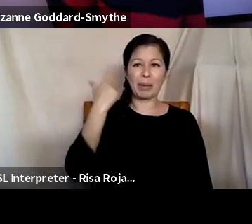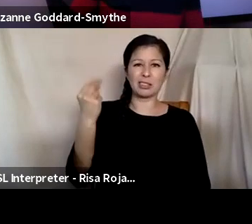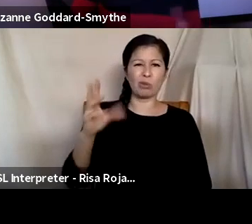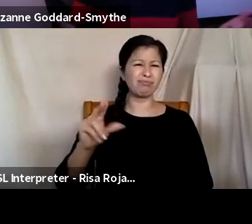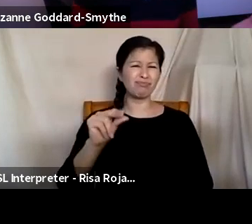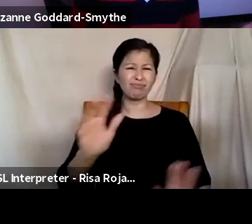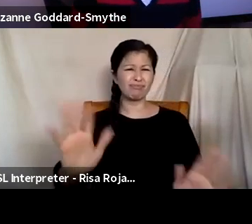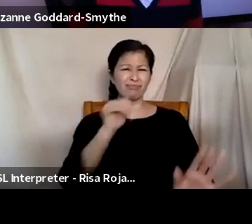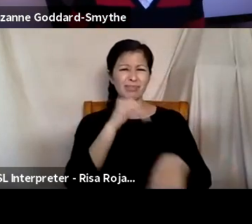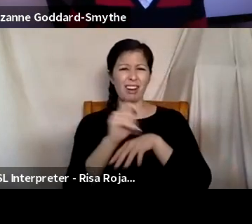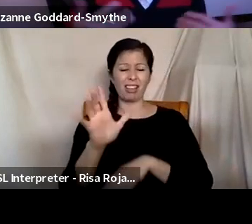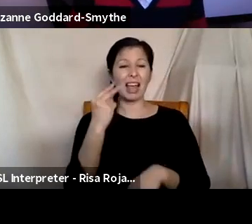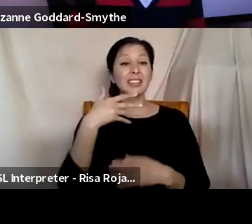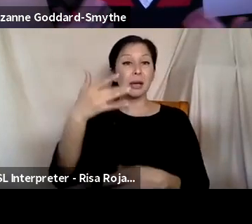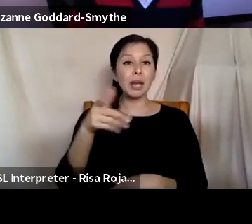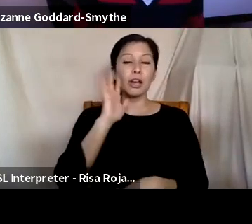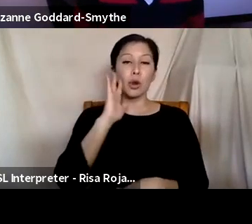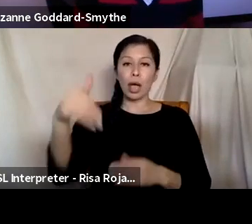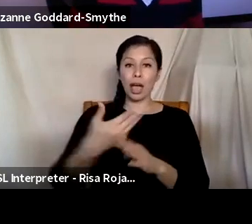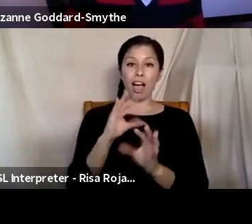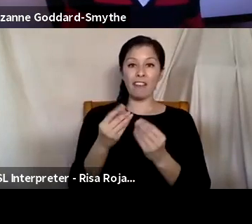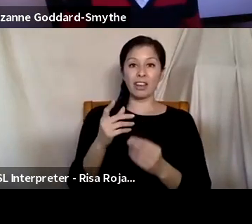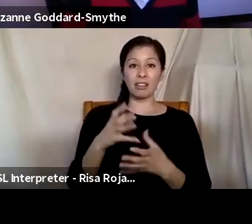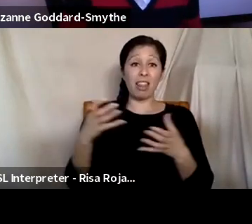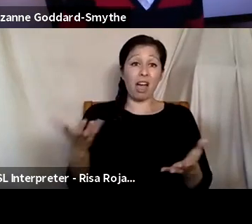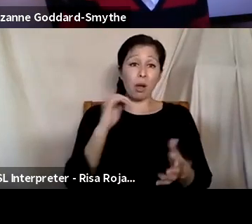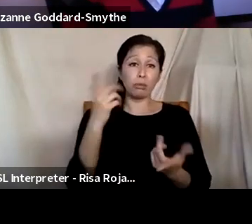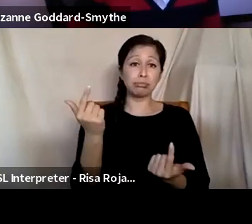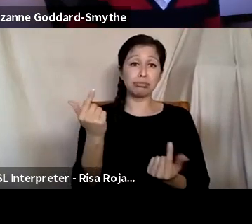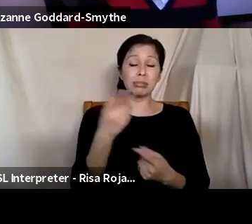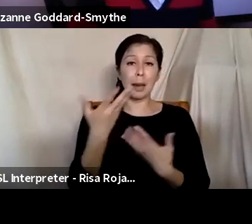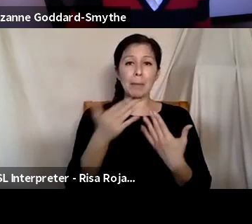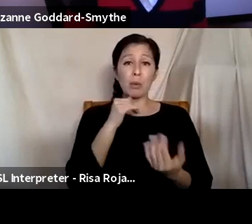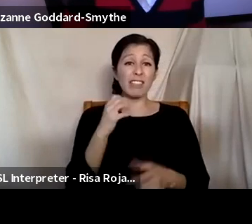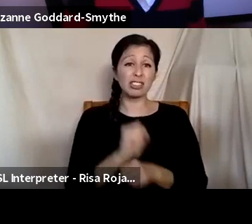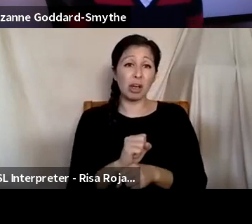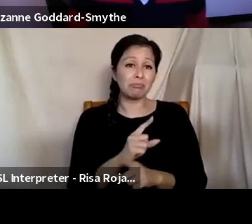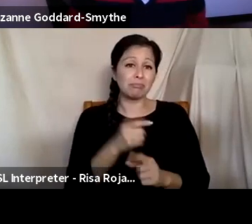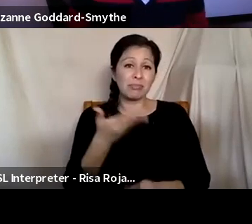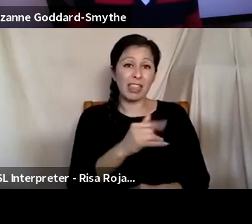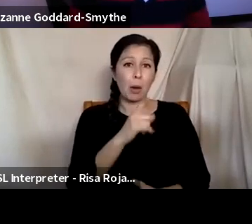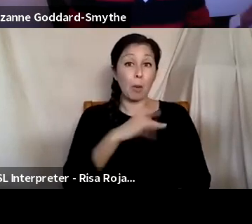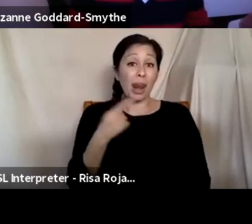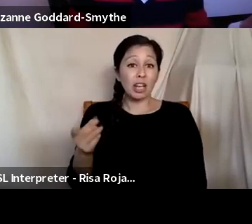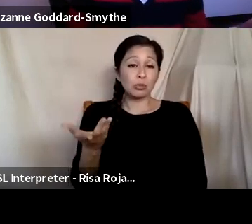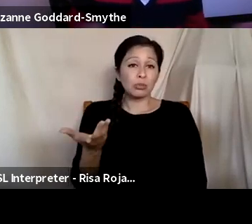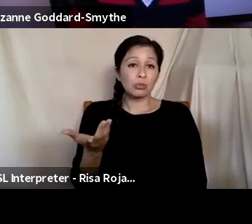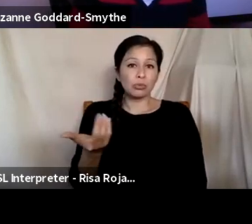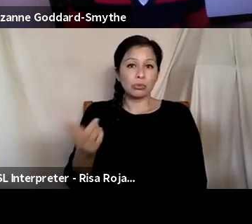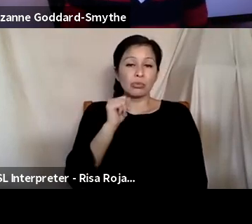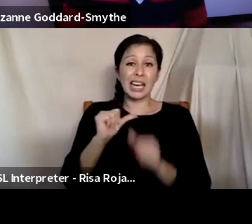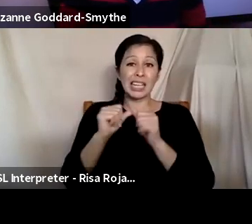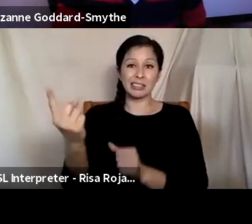No. Right? And sometimes, you come into our offices a lot and maybe you don't get the job, but we like you. You wouldn't be